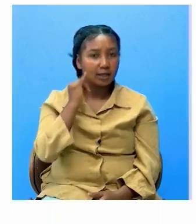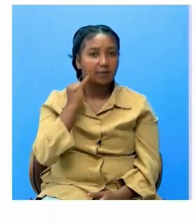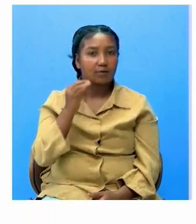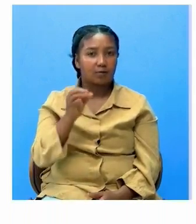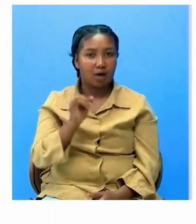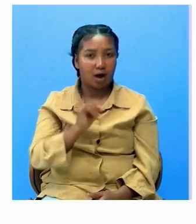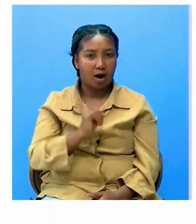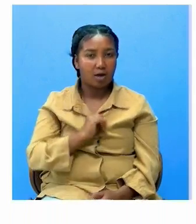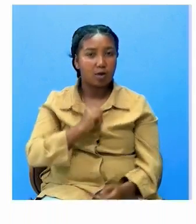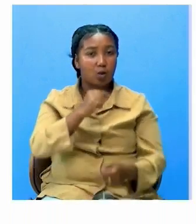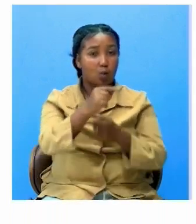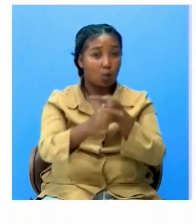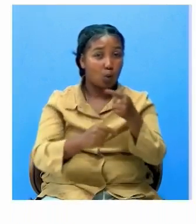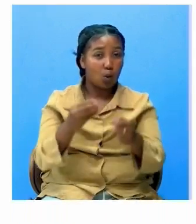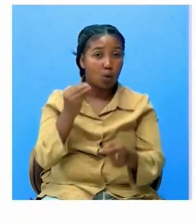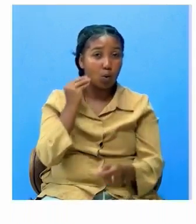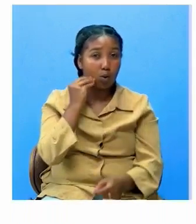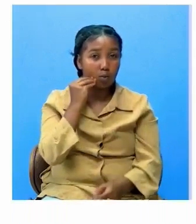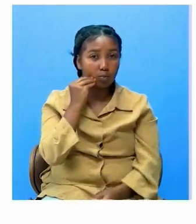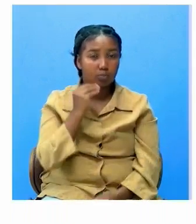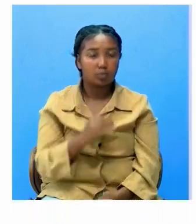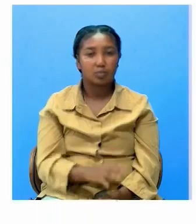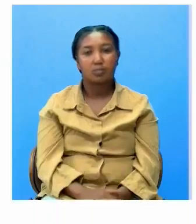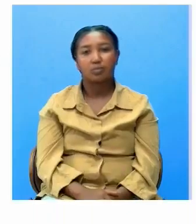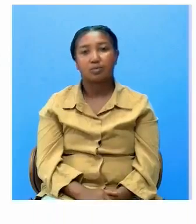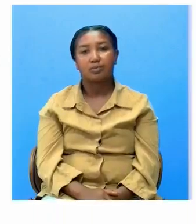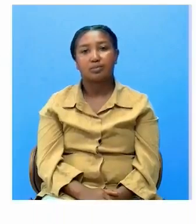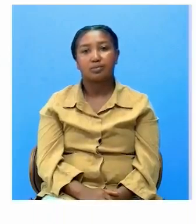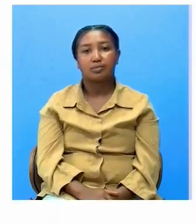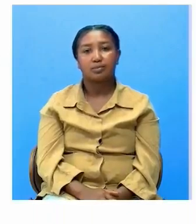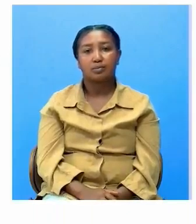I go home,